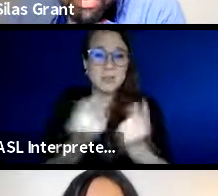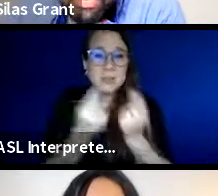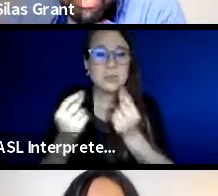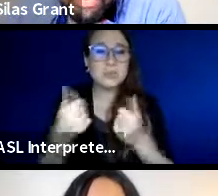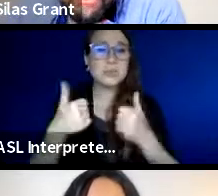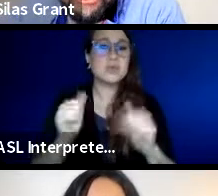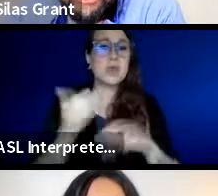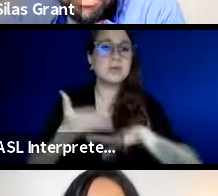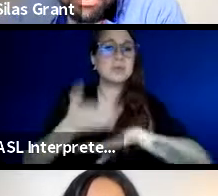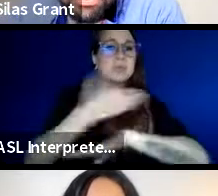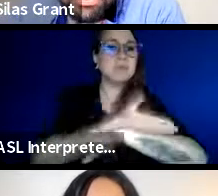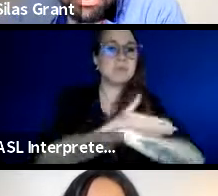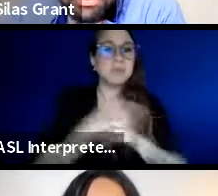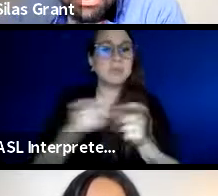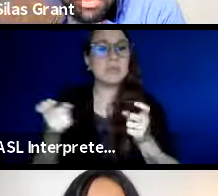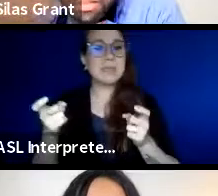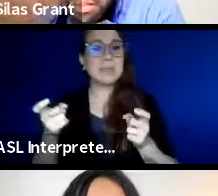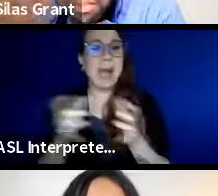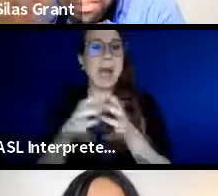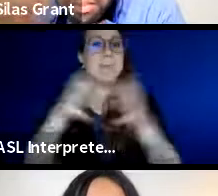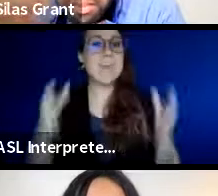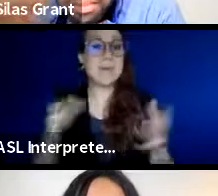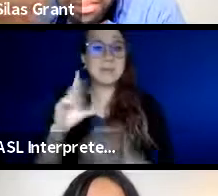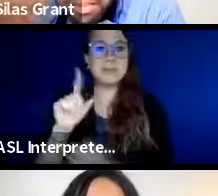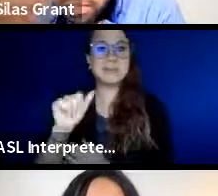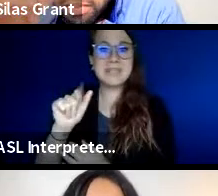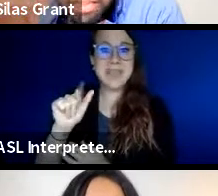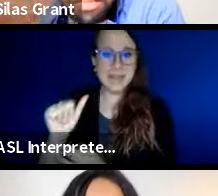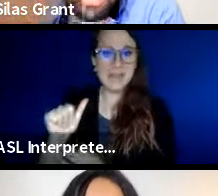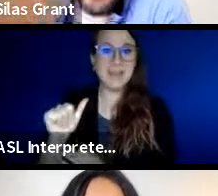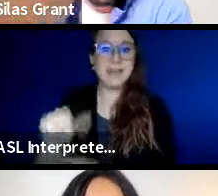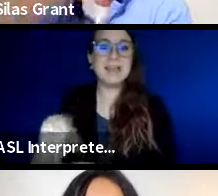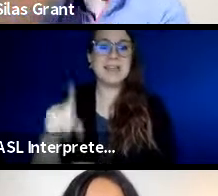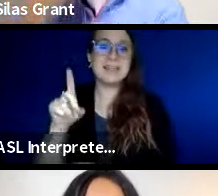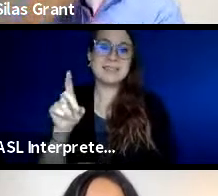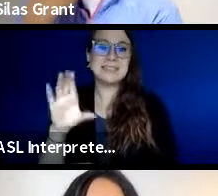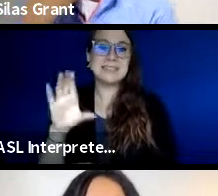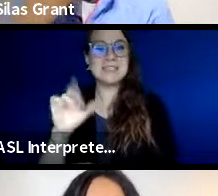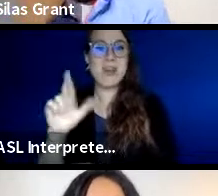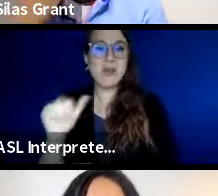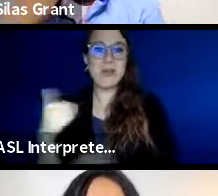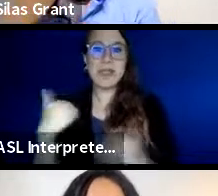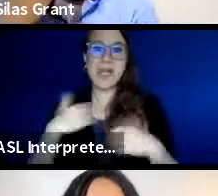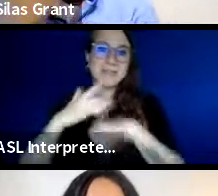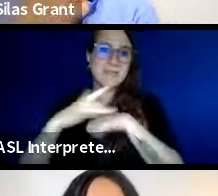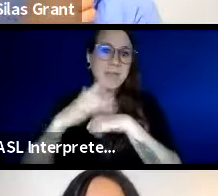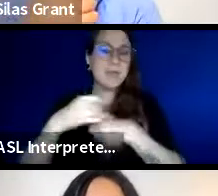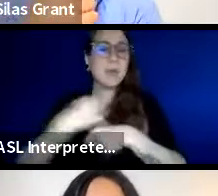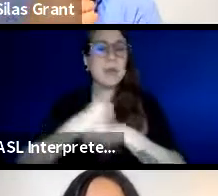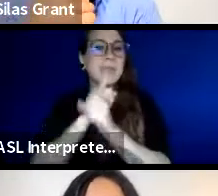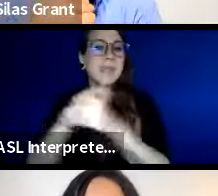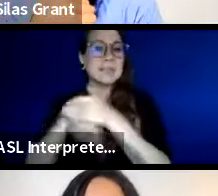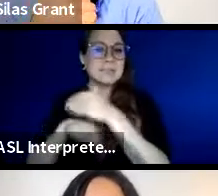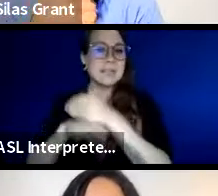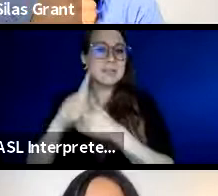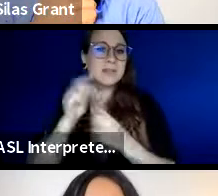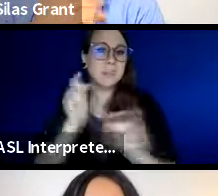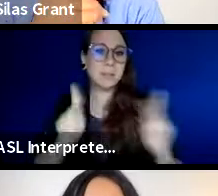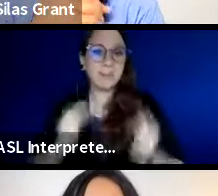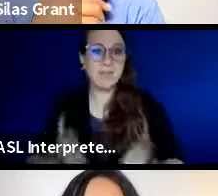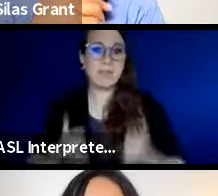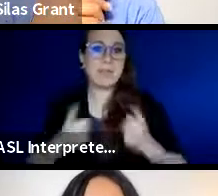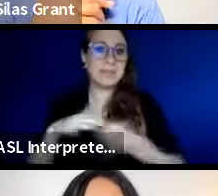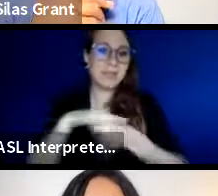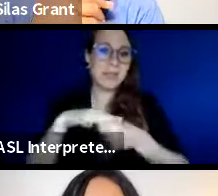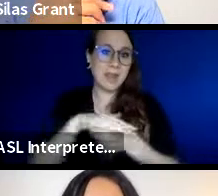of the massive amount of data that DCRA has available and to make that accessible to residents. I'm not quite